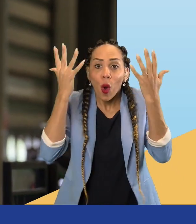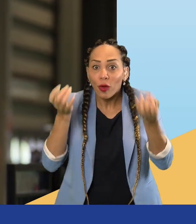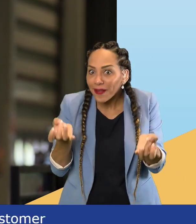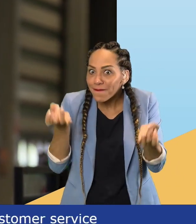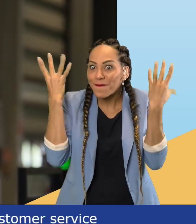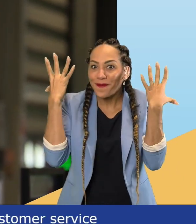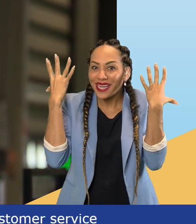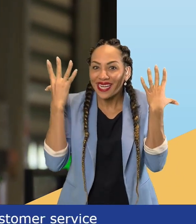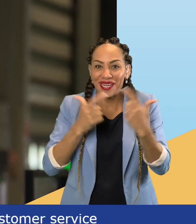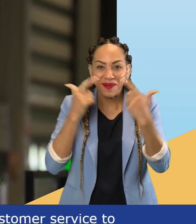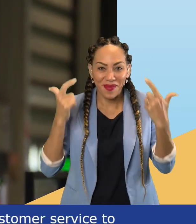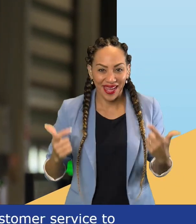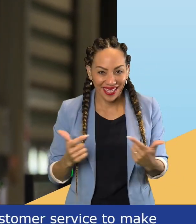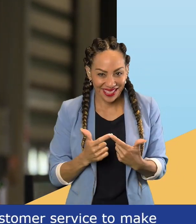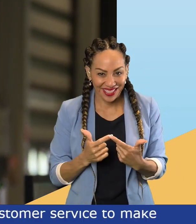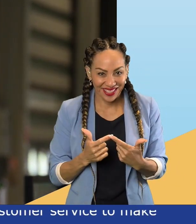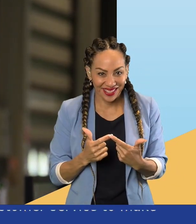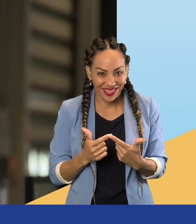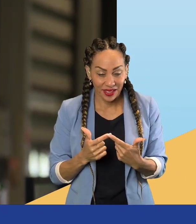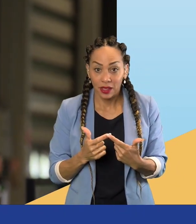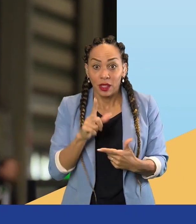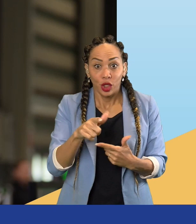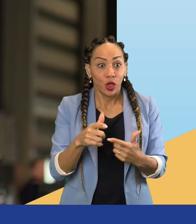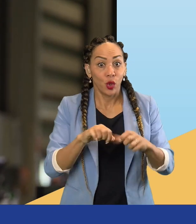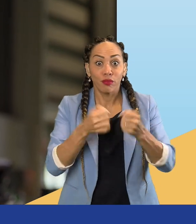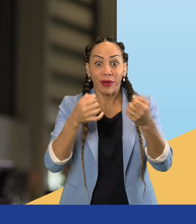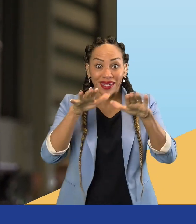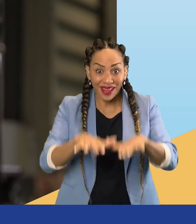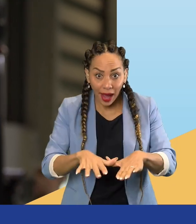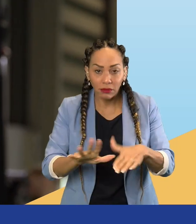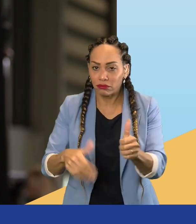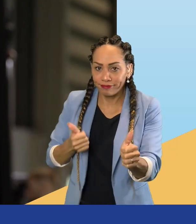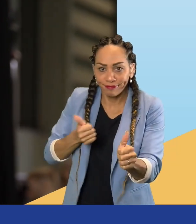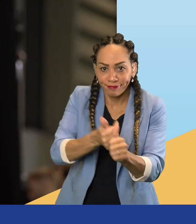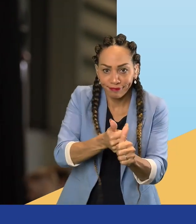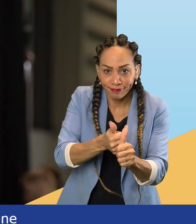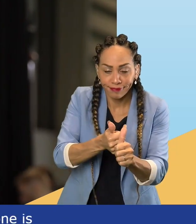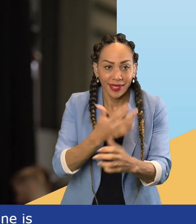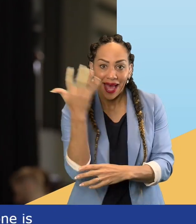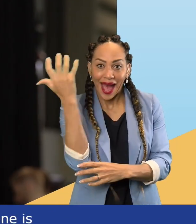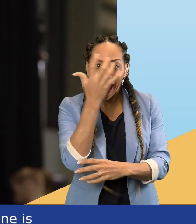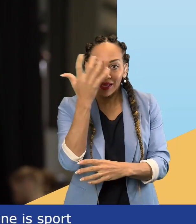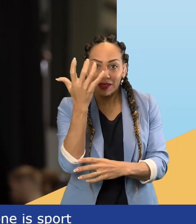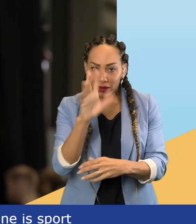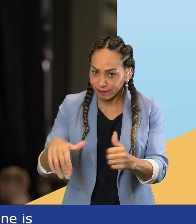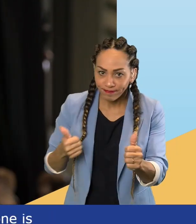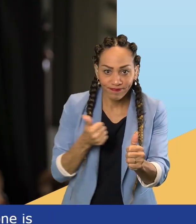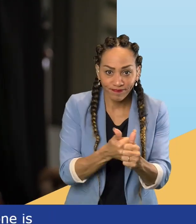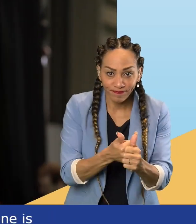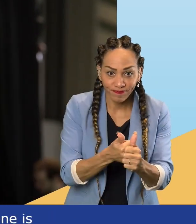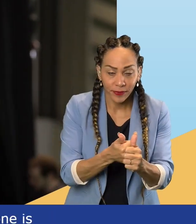down, if they have an accident, and of course, our contact centres are available if you need to speak to